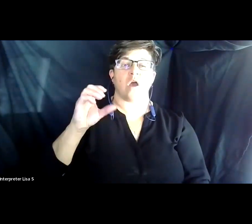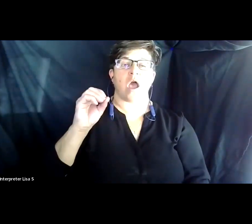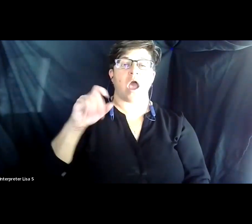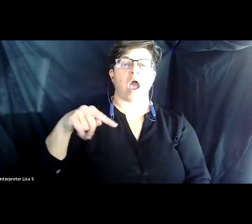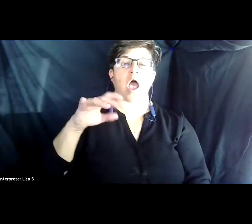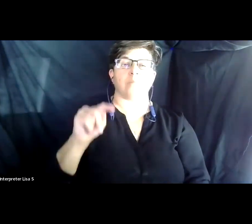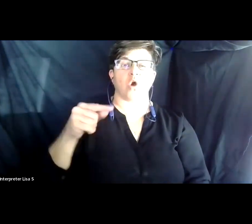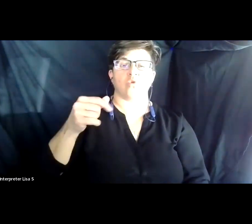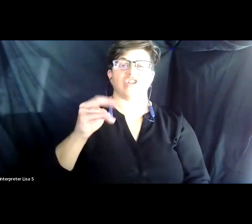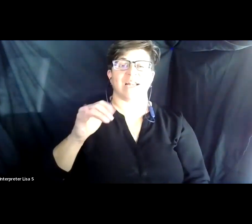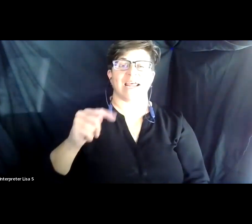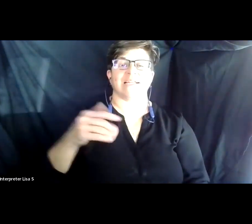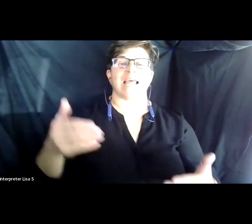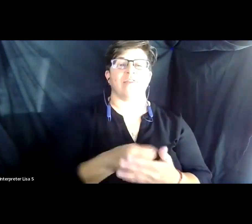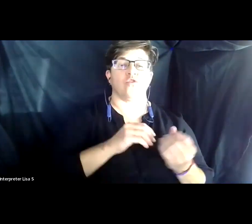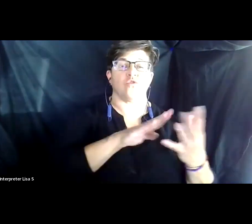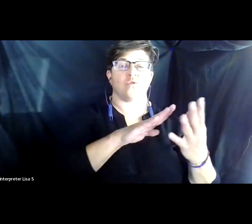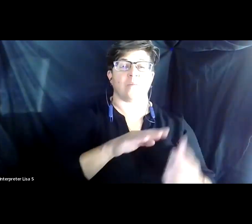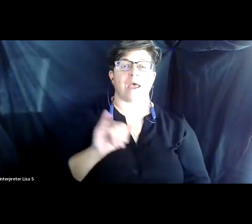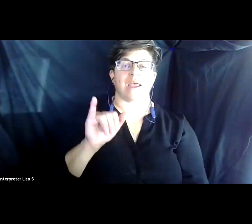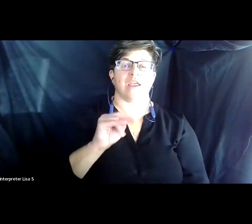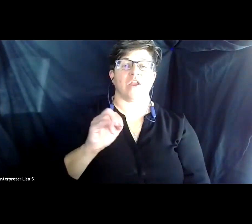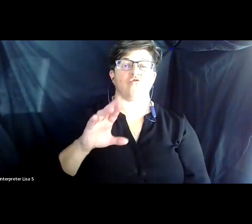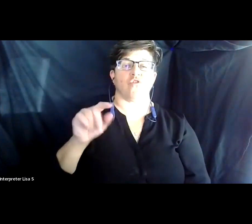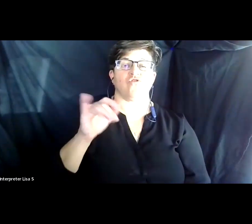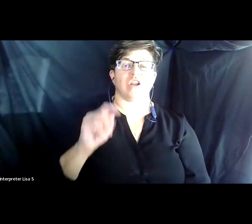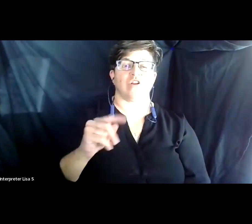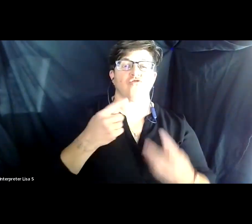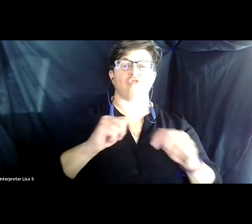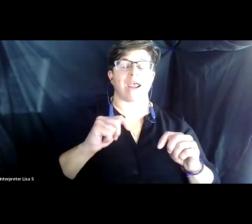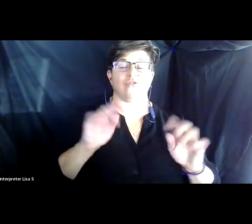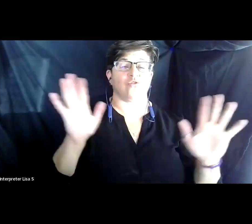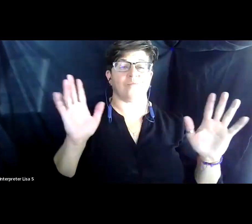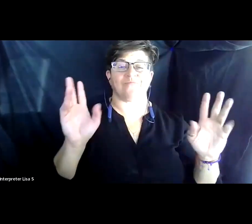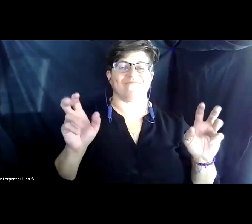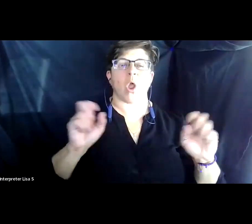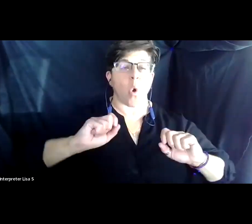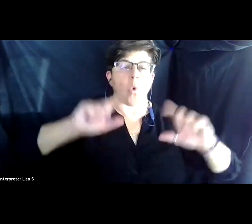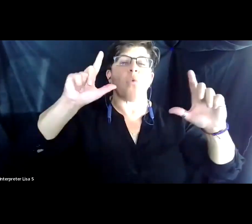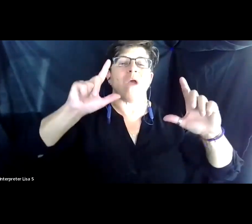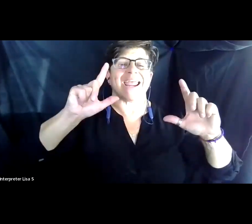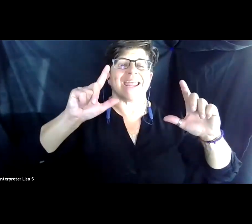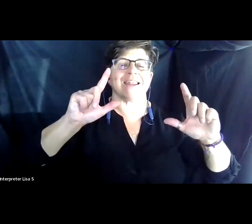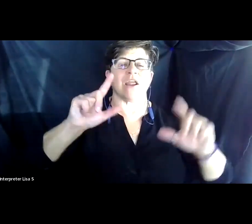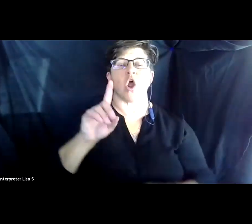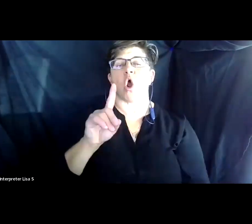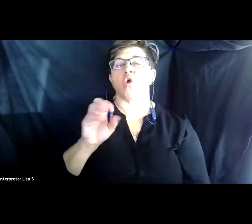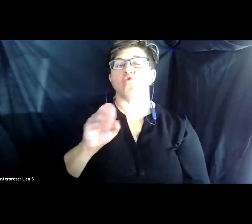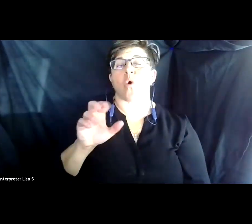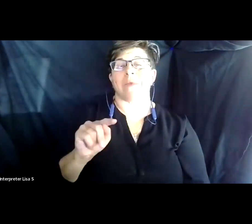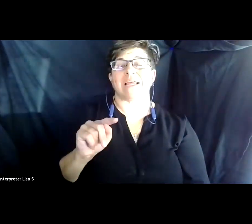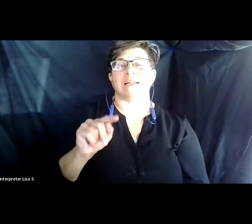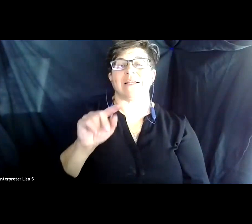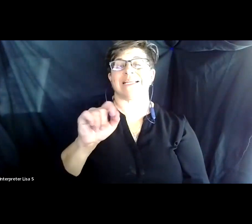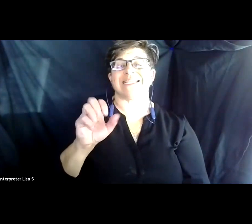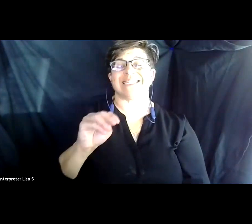by Endogena to try to awaken dormant stem cells in the ciliary body to renew the